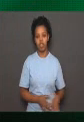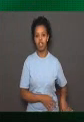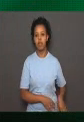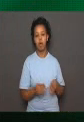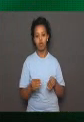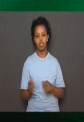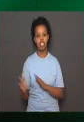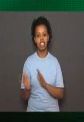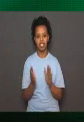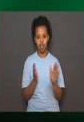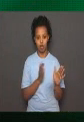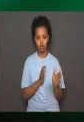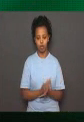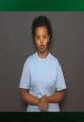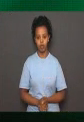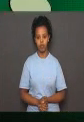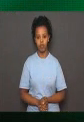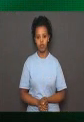Students, let's get ready.